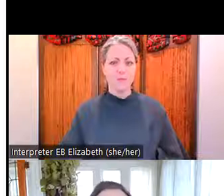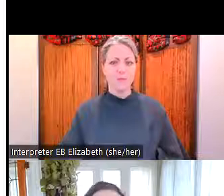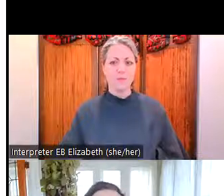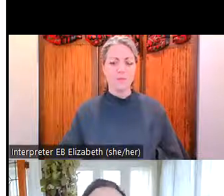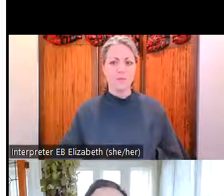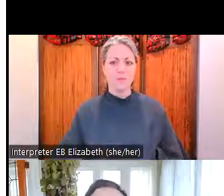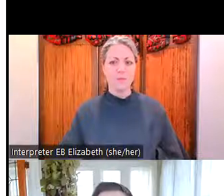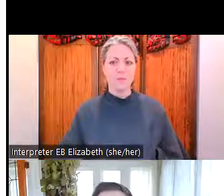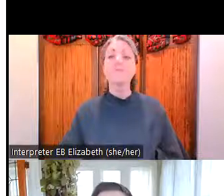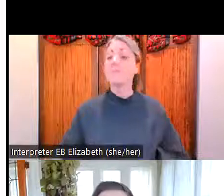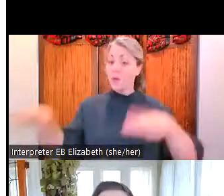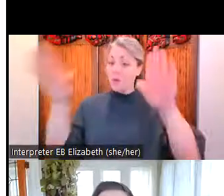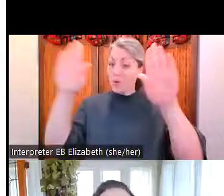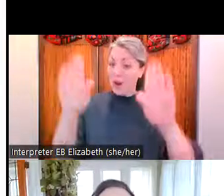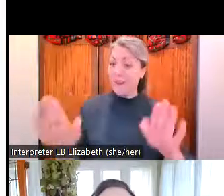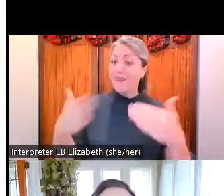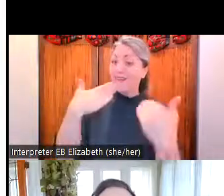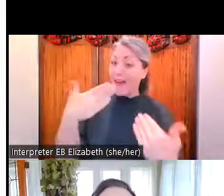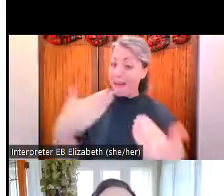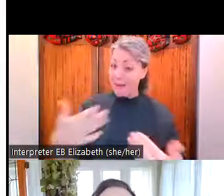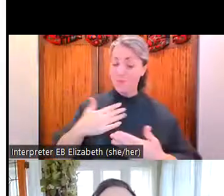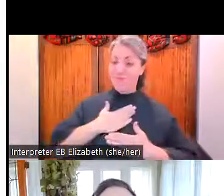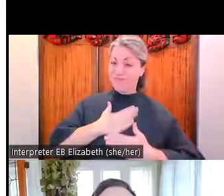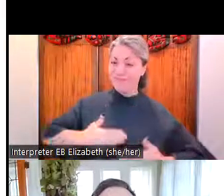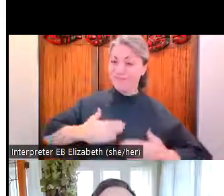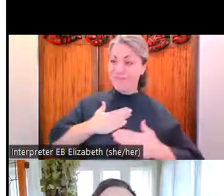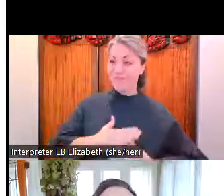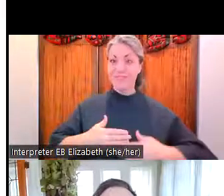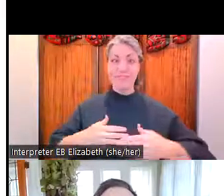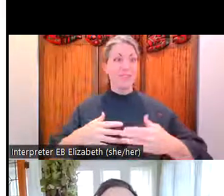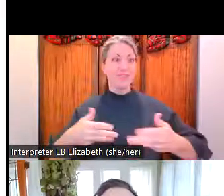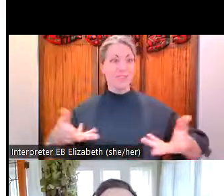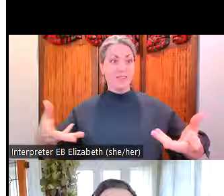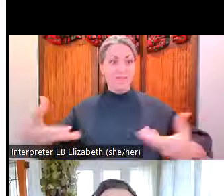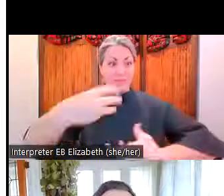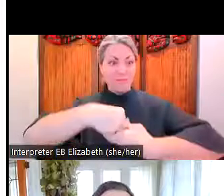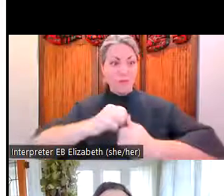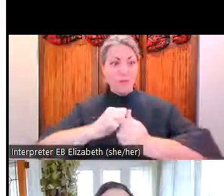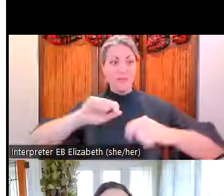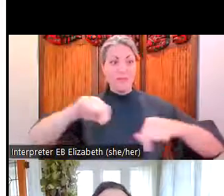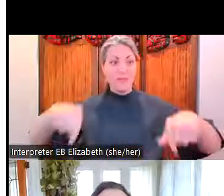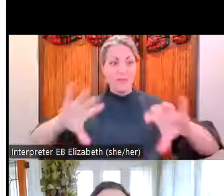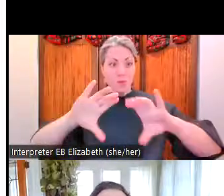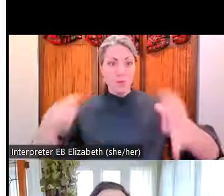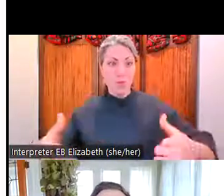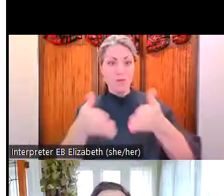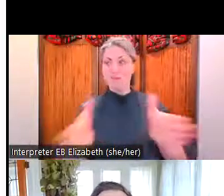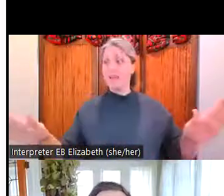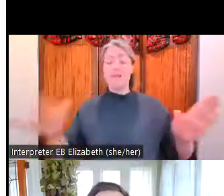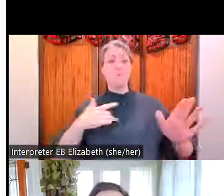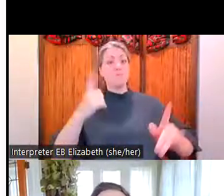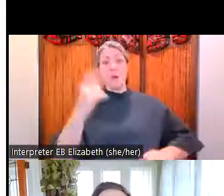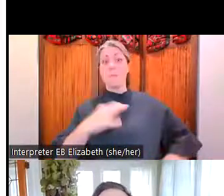Great, thank you. This is such a pleasure to actually have an opportunity to talk to such a wide group of folks about this topic. It is one of my favorite